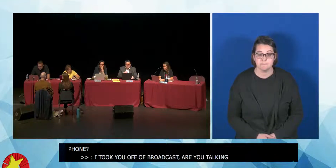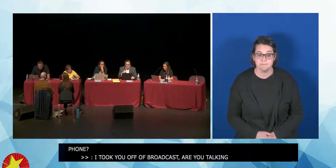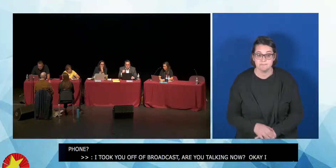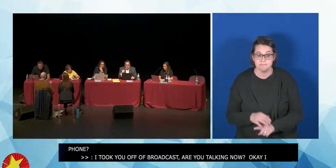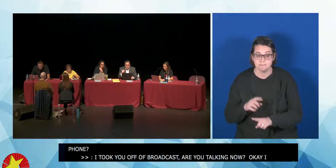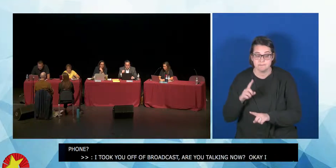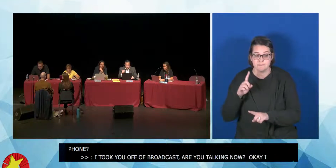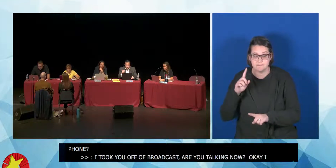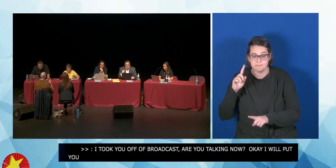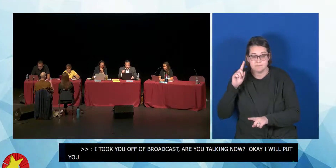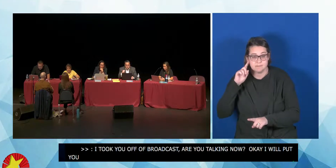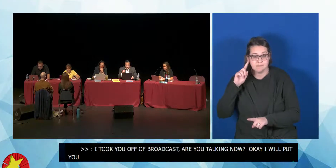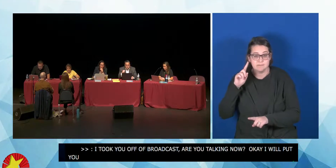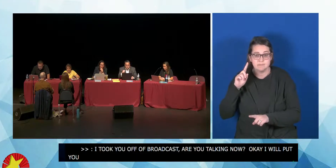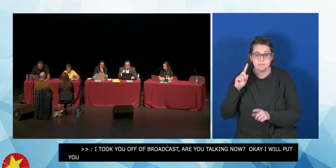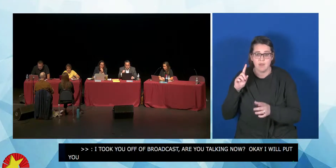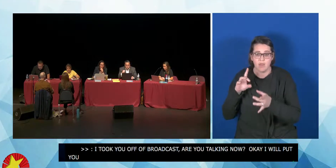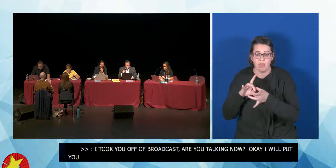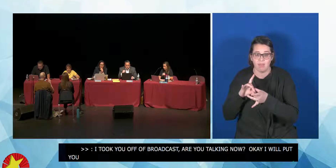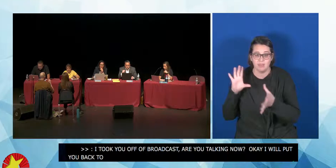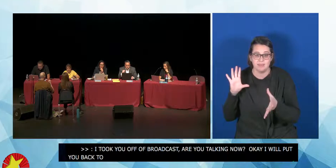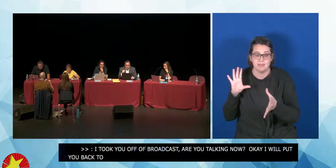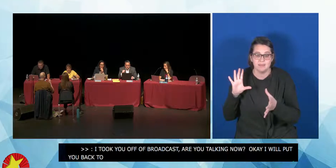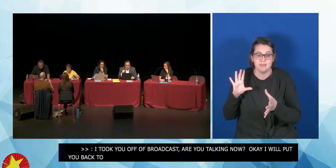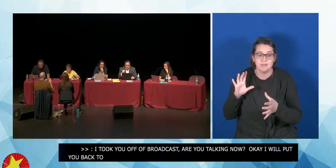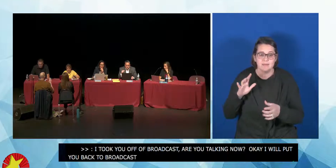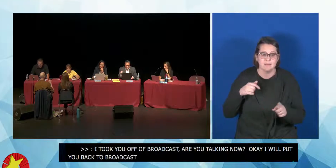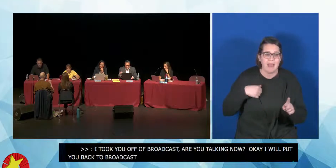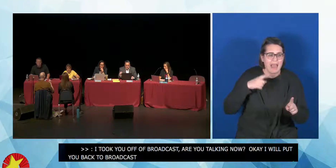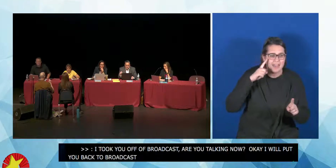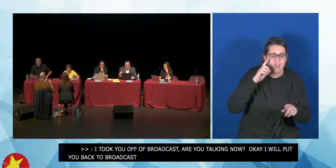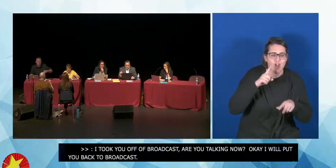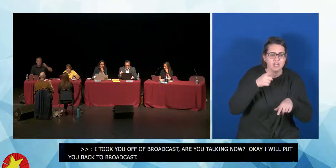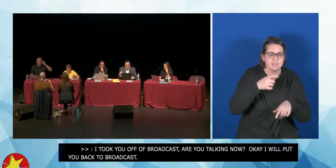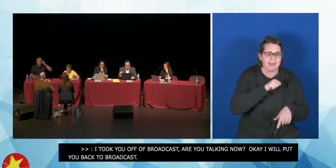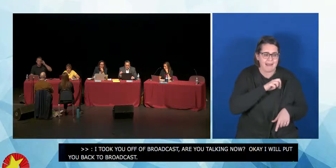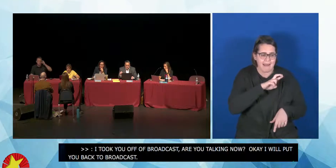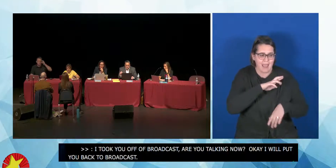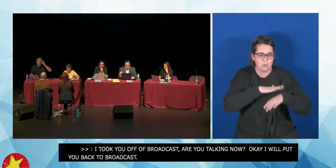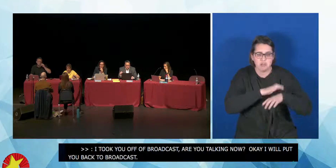Okay, I thought she was on Zoom, so there wasn't going to be a delay.